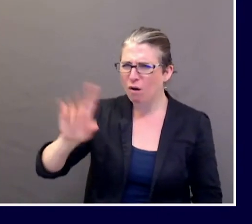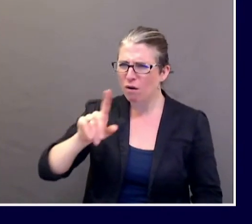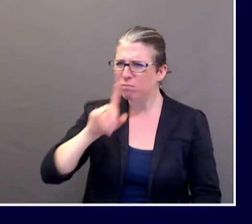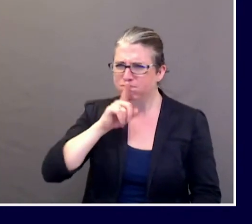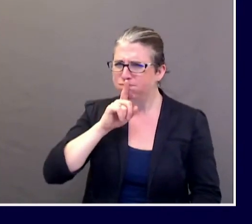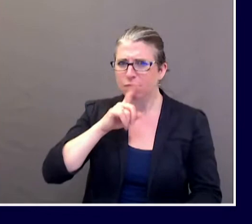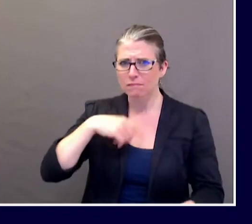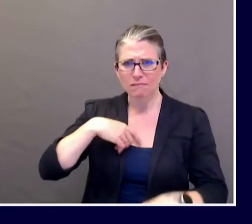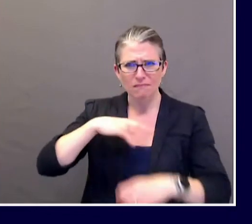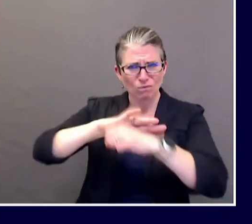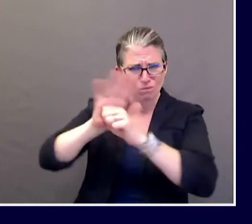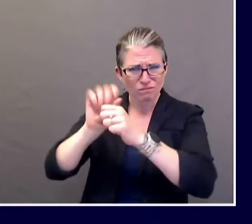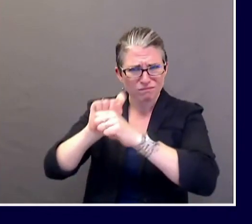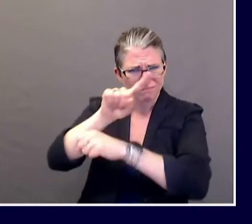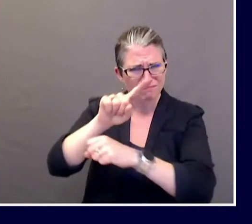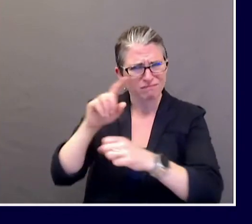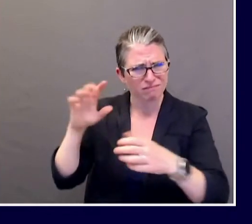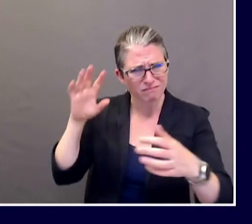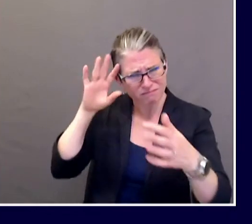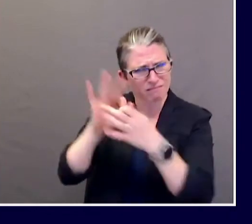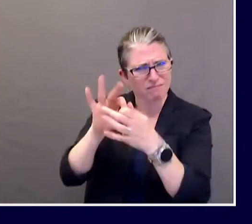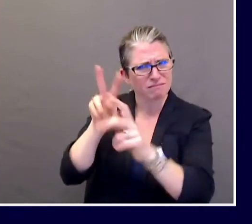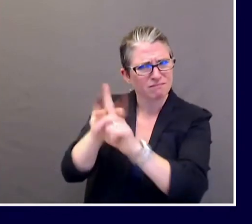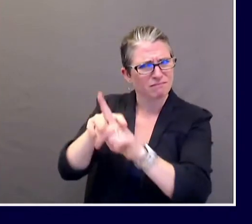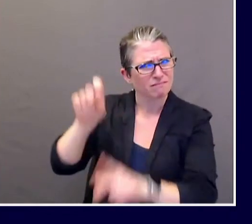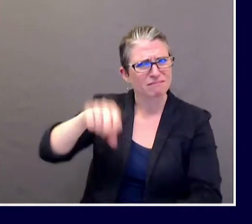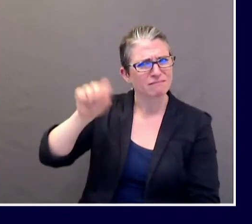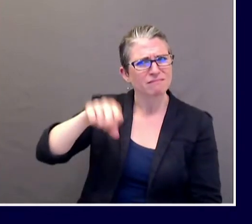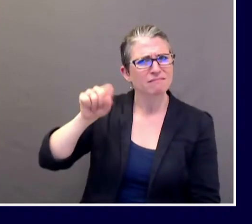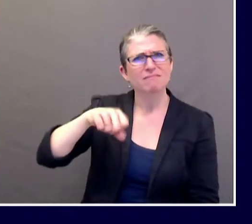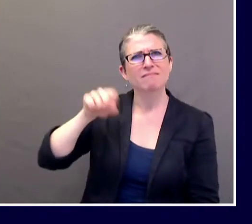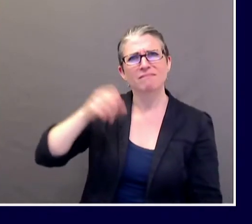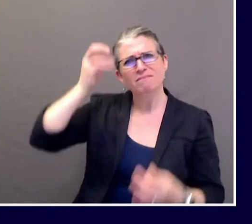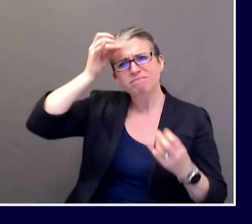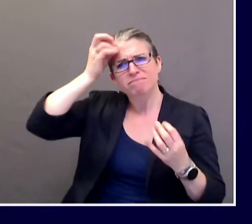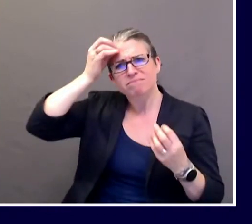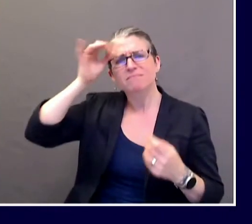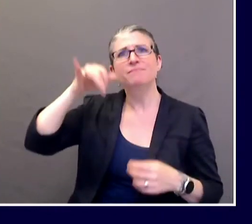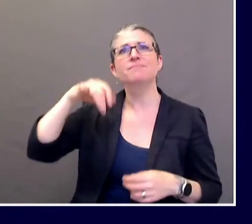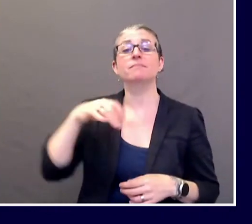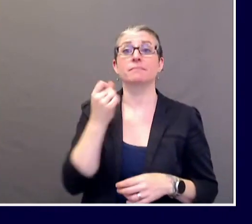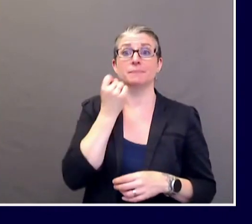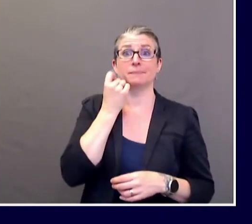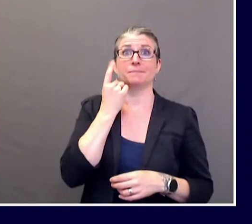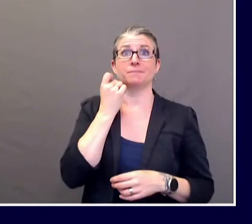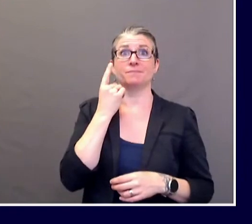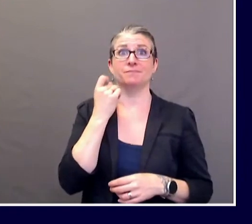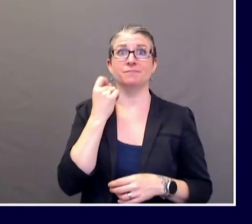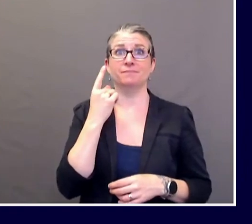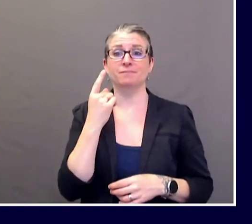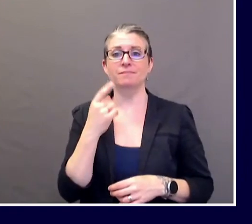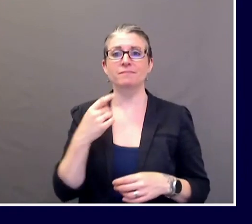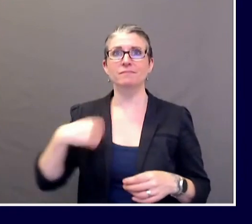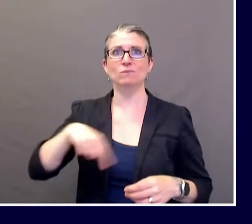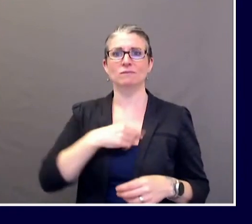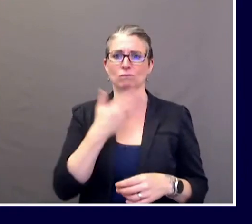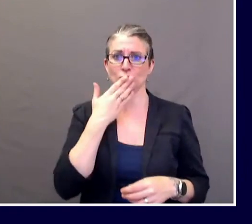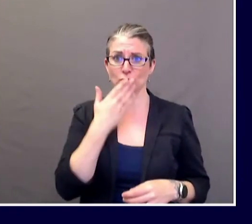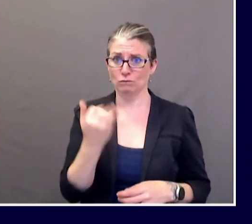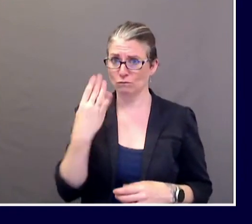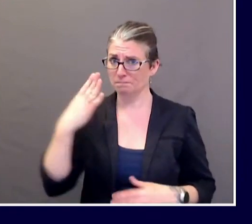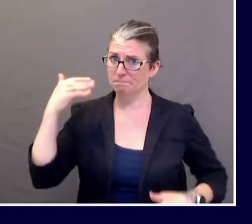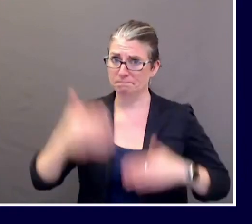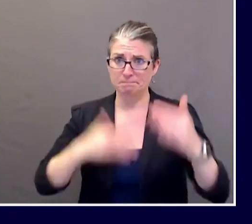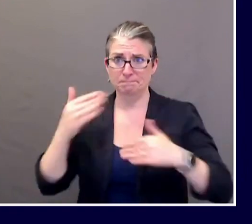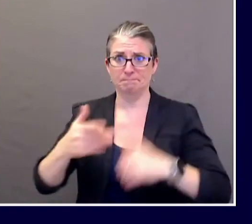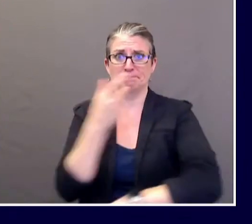Maine. That's, again, a testament to the good work that folks have done, as well as to our high rates of vaccination. The other element